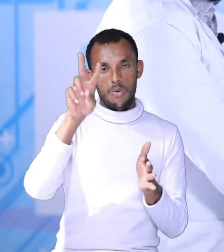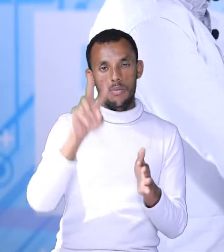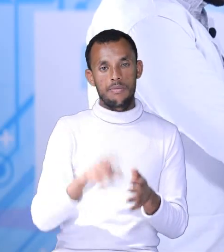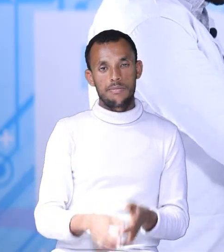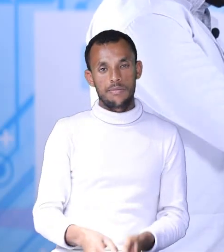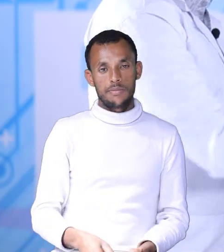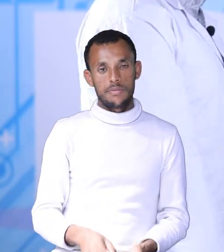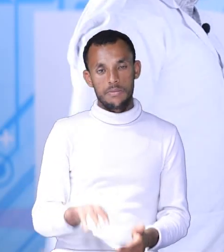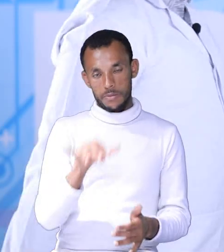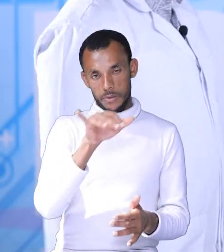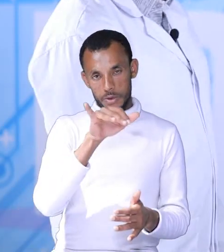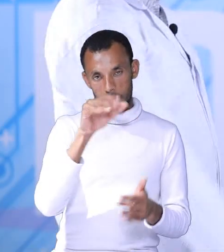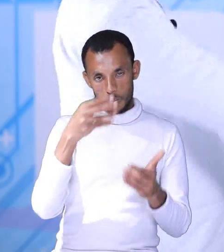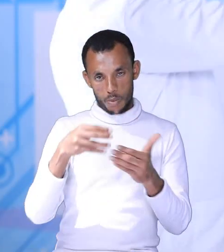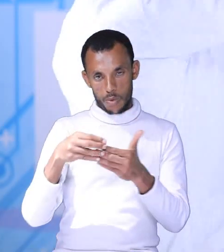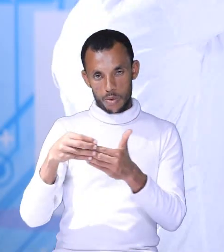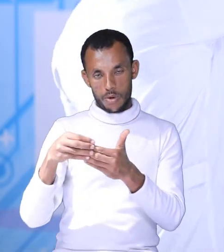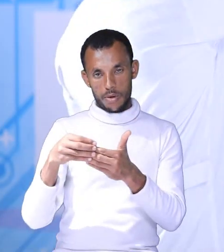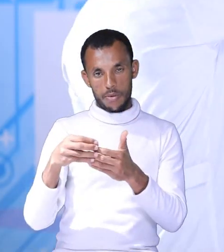squared. With the same procedure,